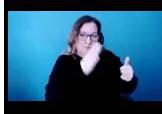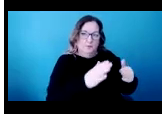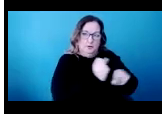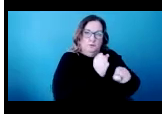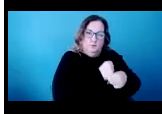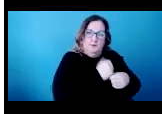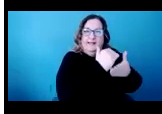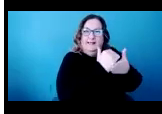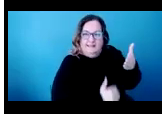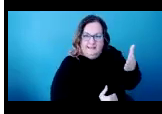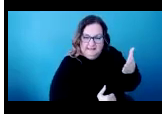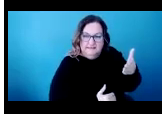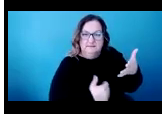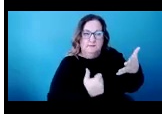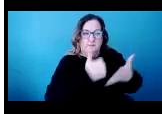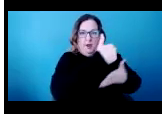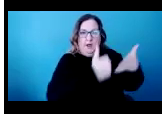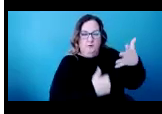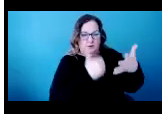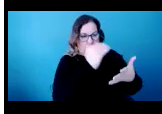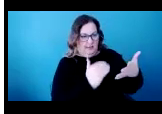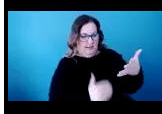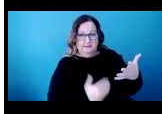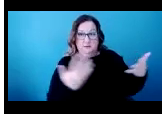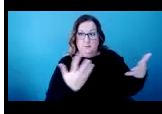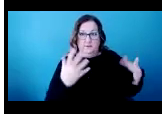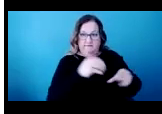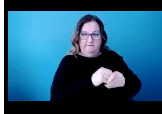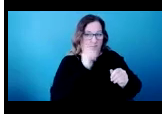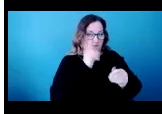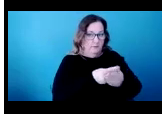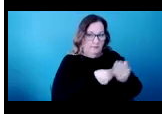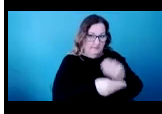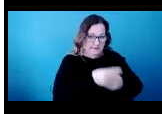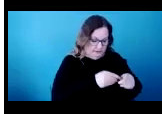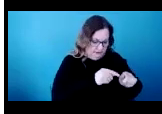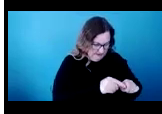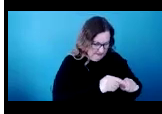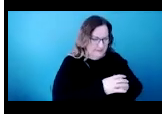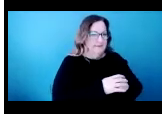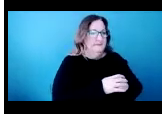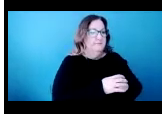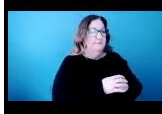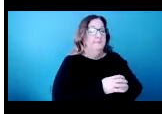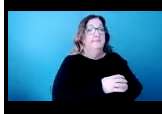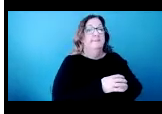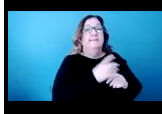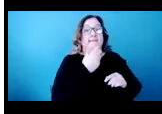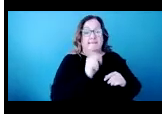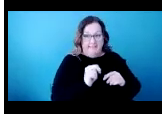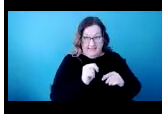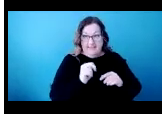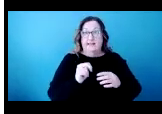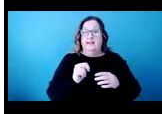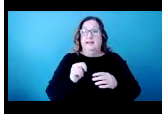included in the budget. And at the end of the third week of the general session right now,